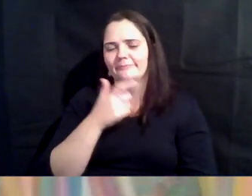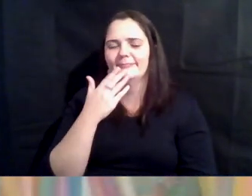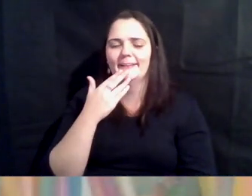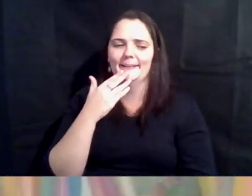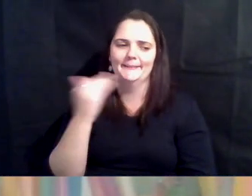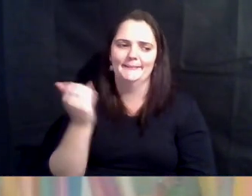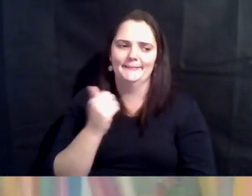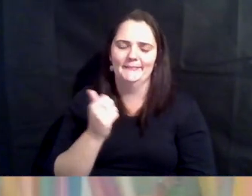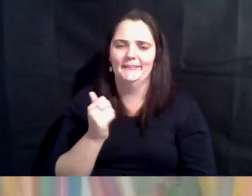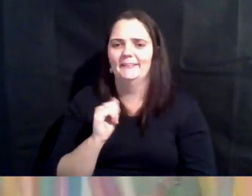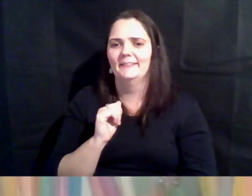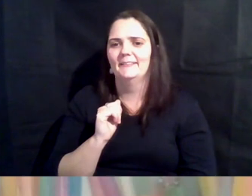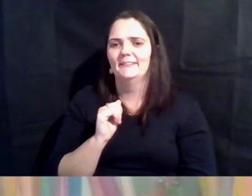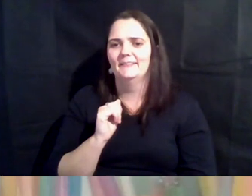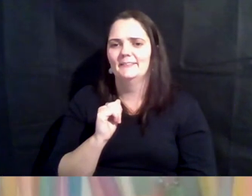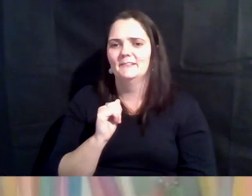Oh dear. I'll try and remedy that.